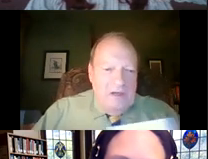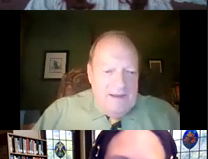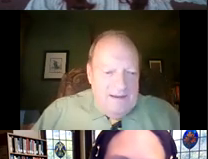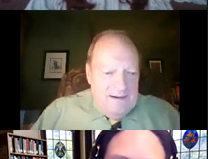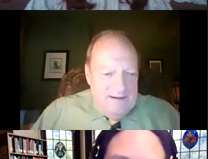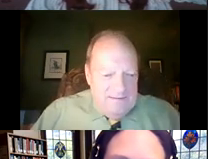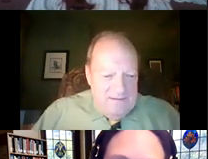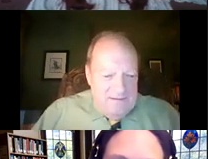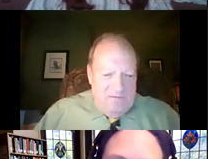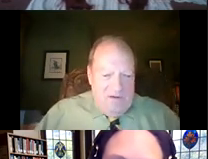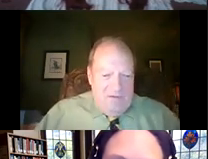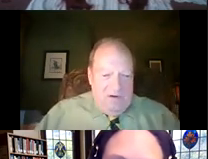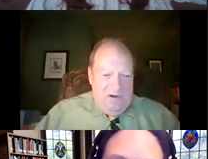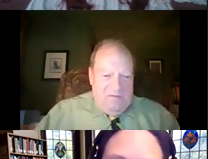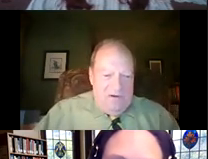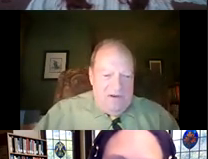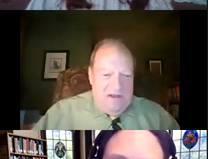machine.